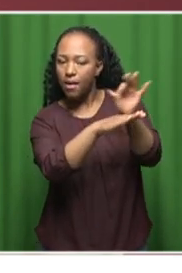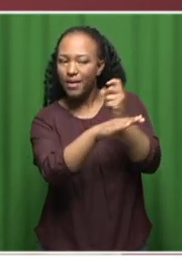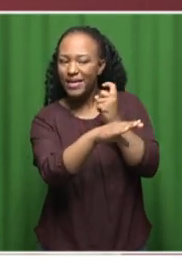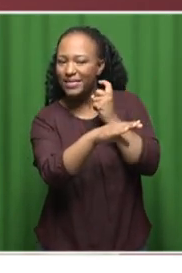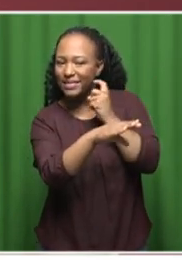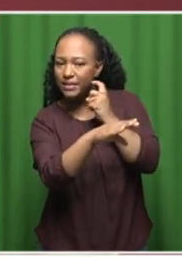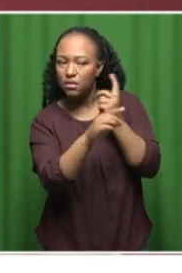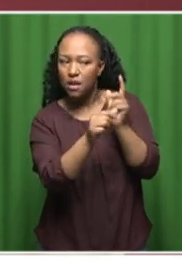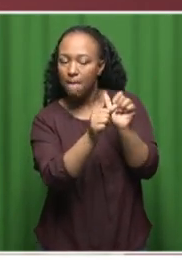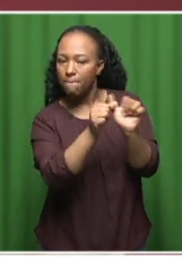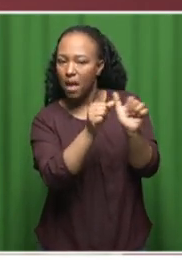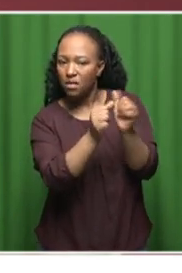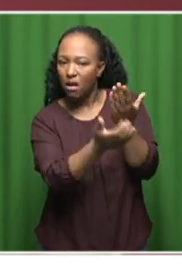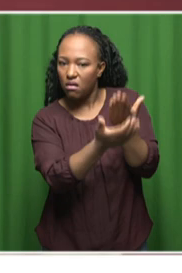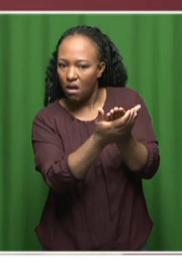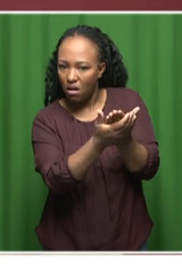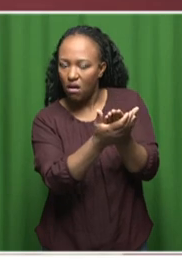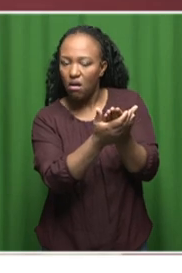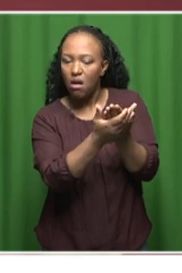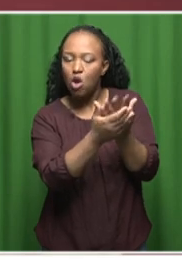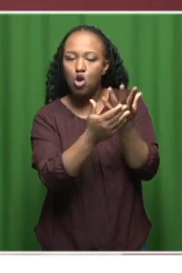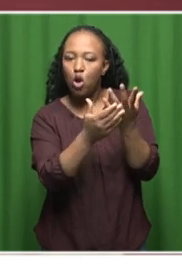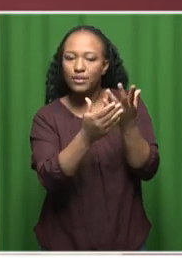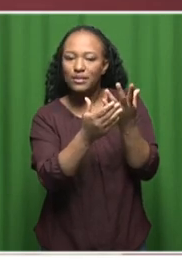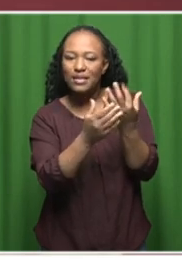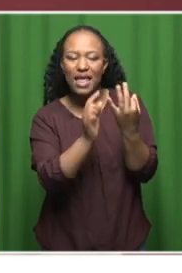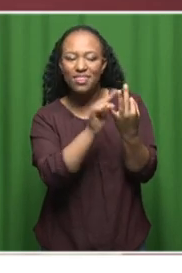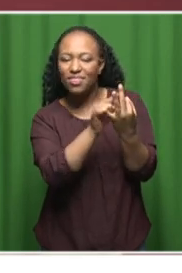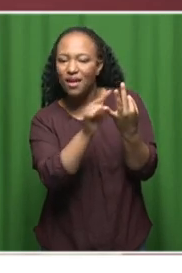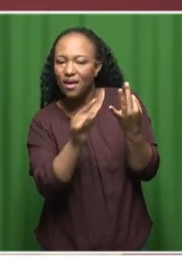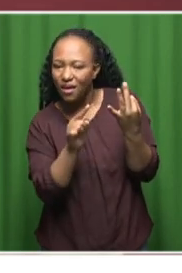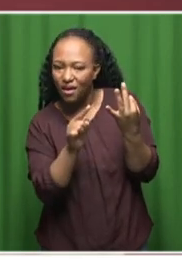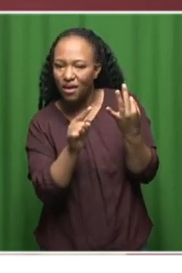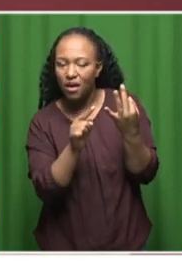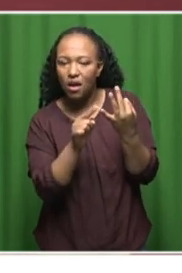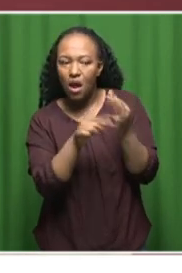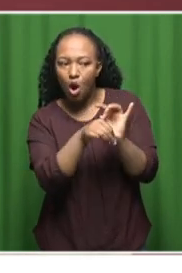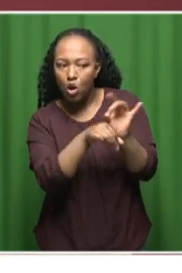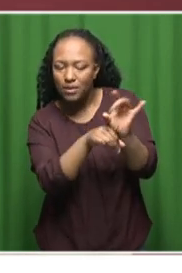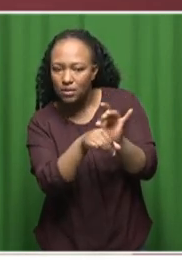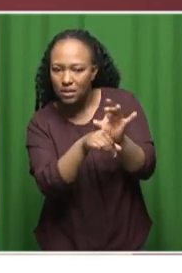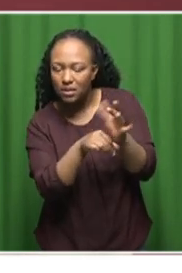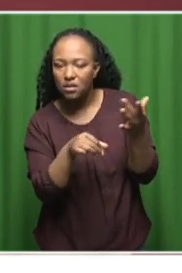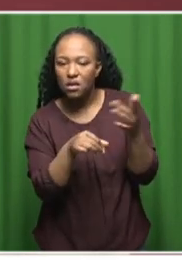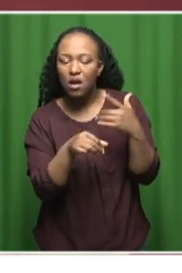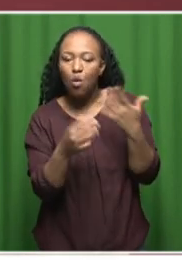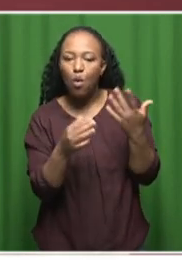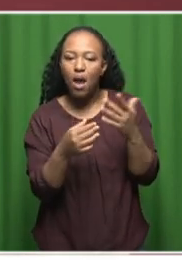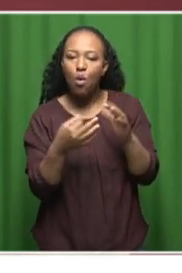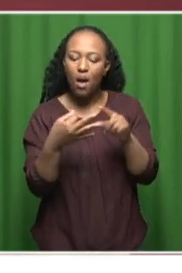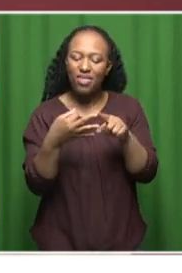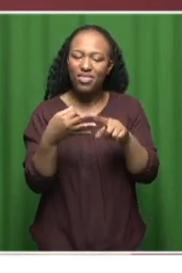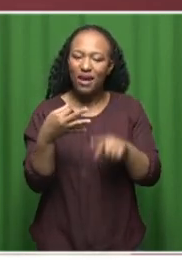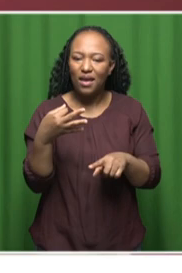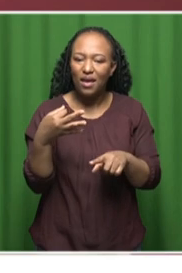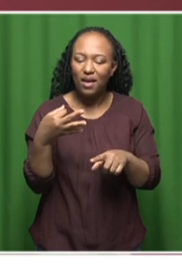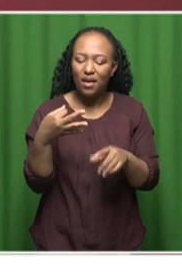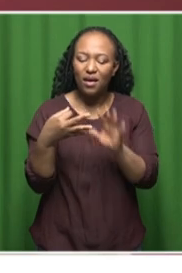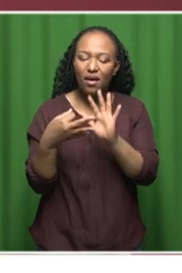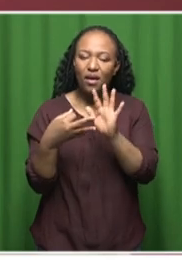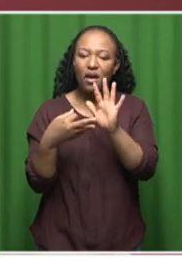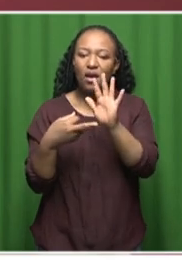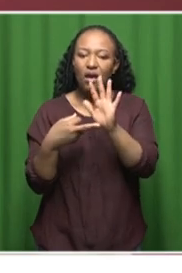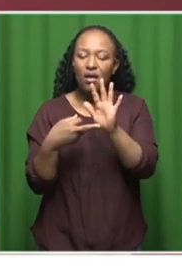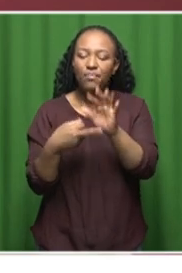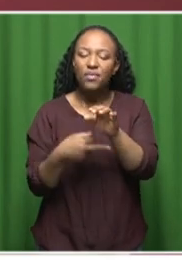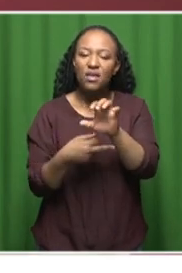There is no trans-municipal, you know, inter-municipal consultation in the case of Emfuleni and Midvaal. For